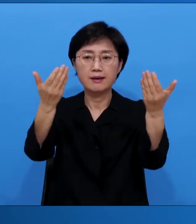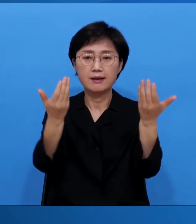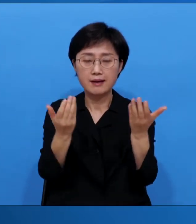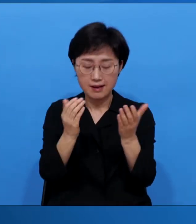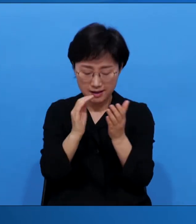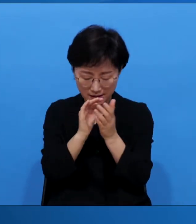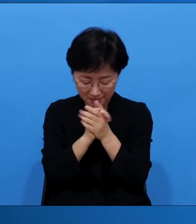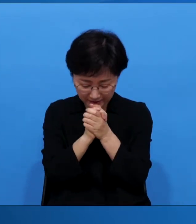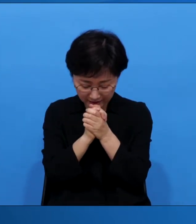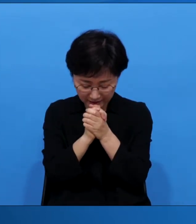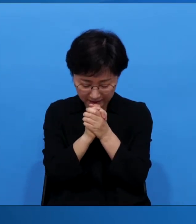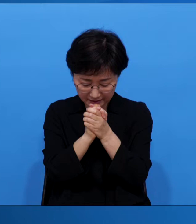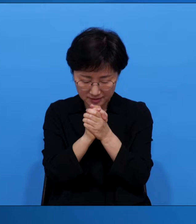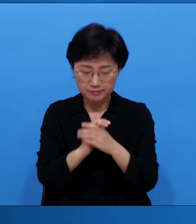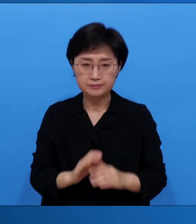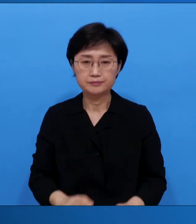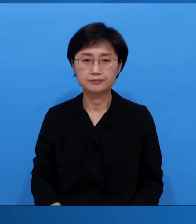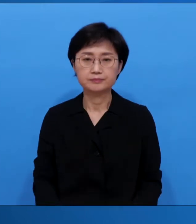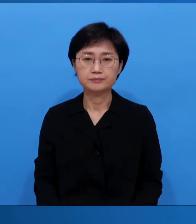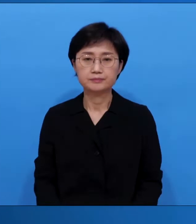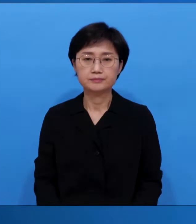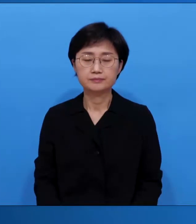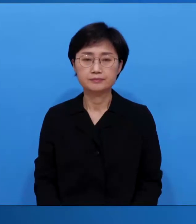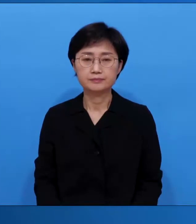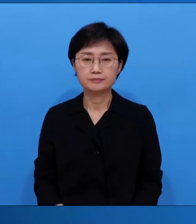and in truth. Amen.